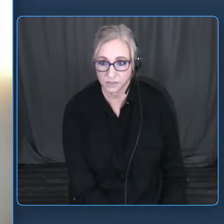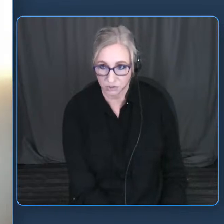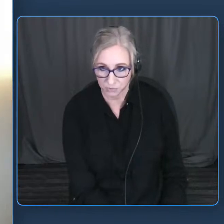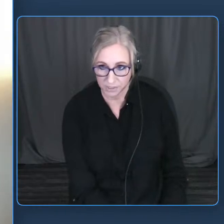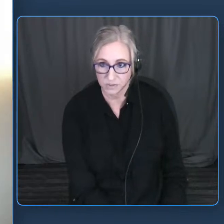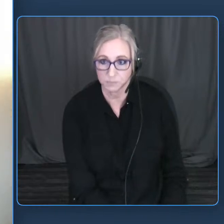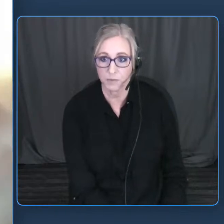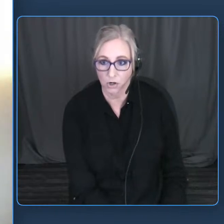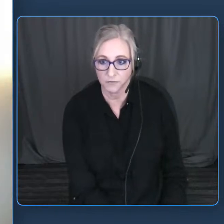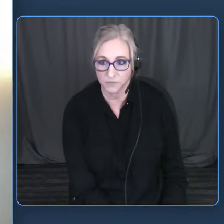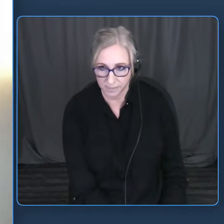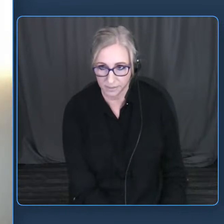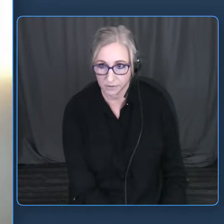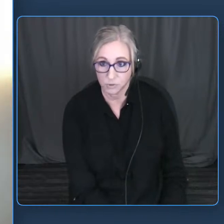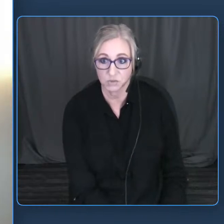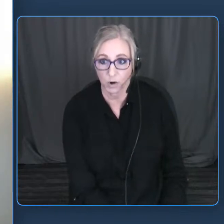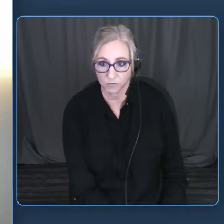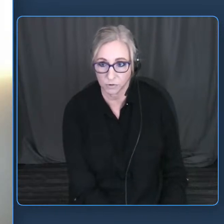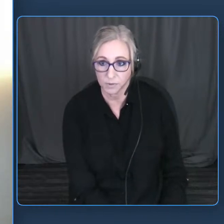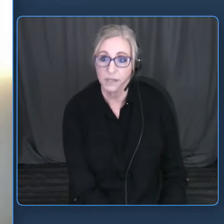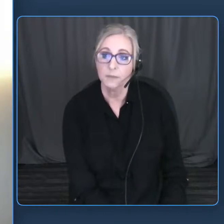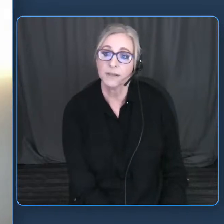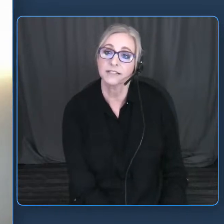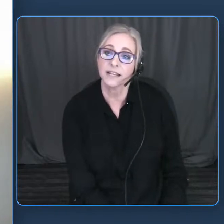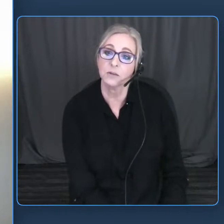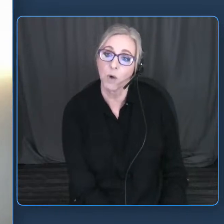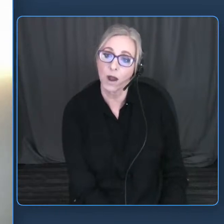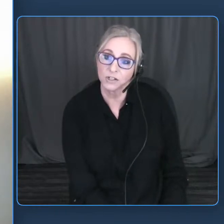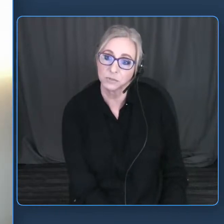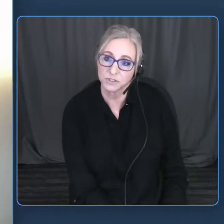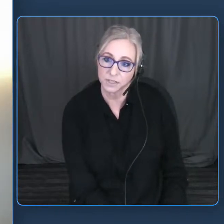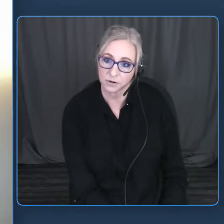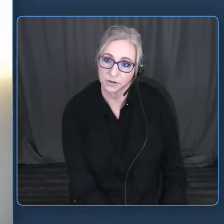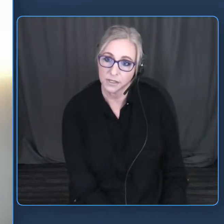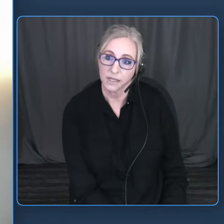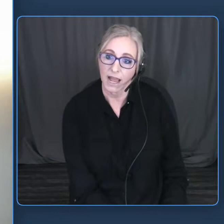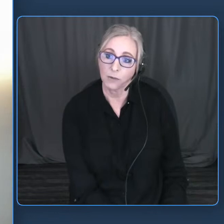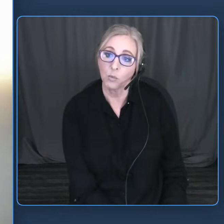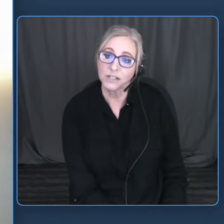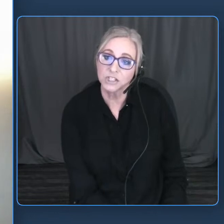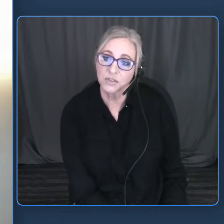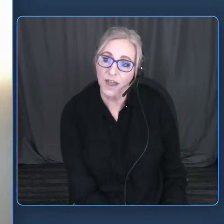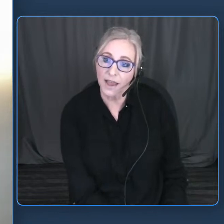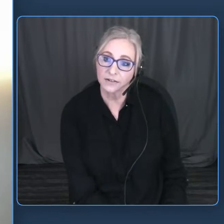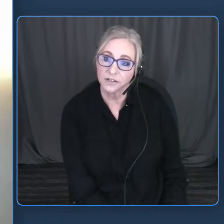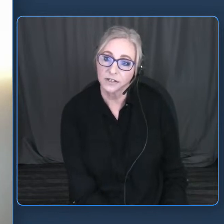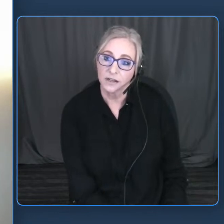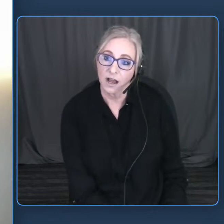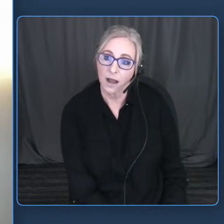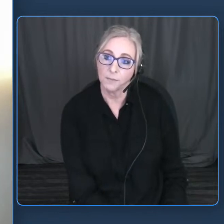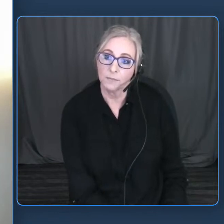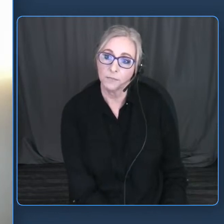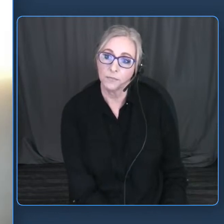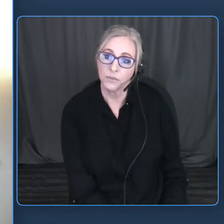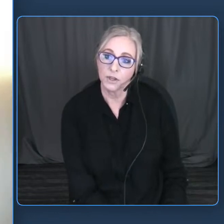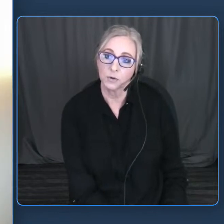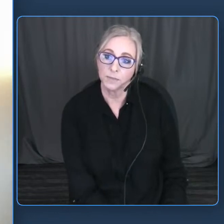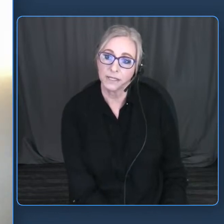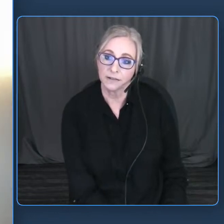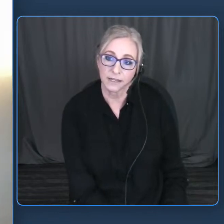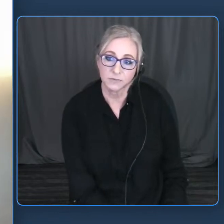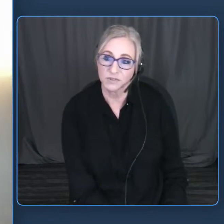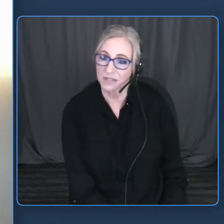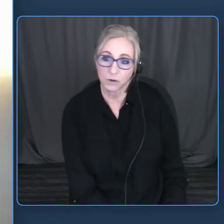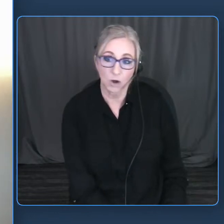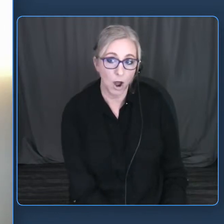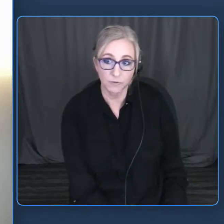incorporated into the screen. It's part of the meeting, which is wonderful because then I can watch the presenter. I wish that there would